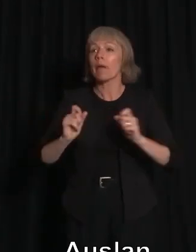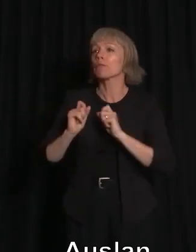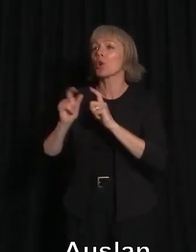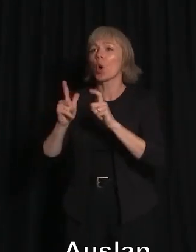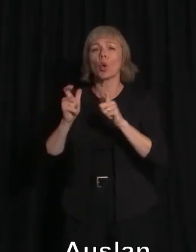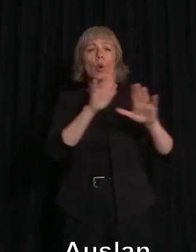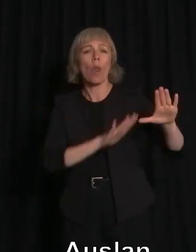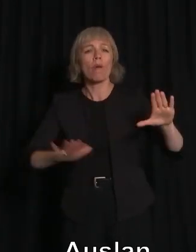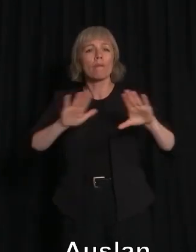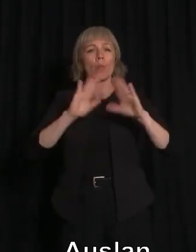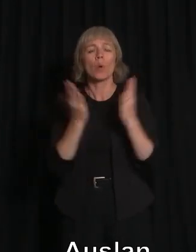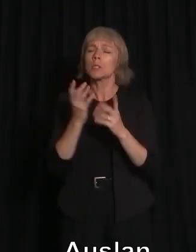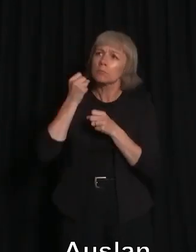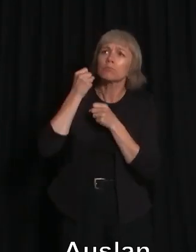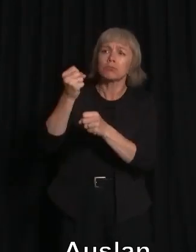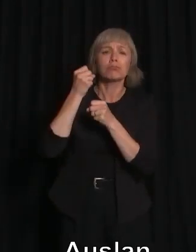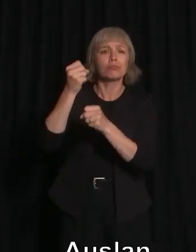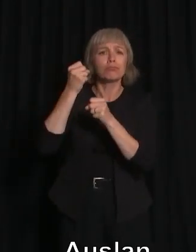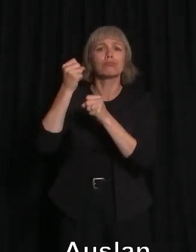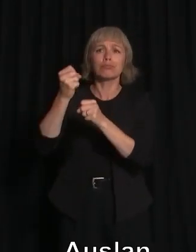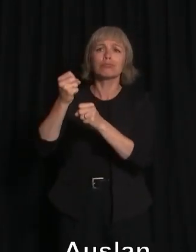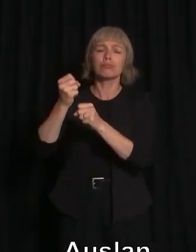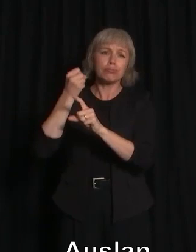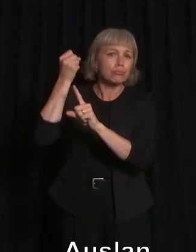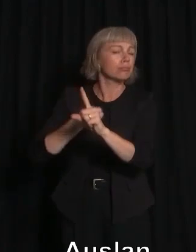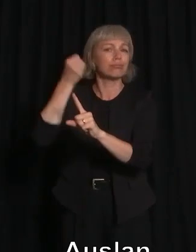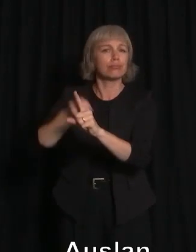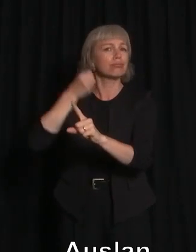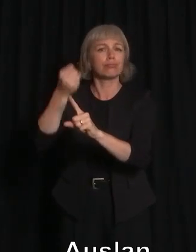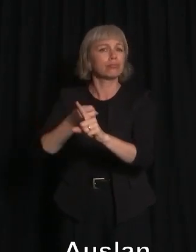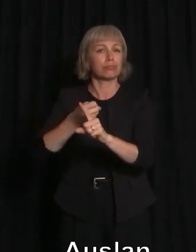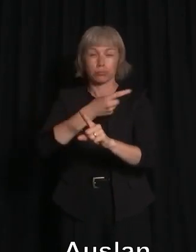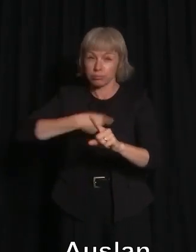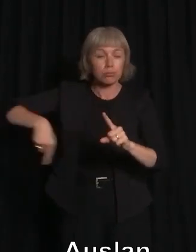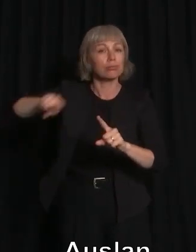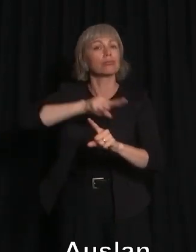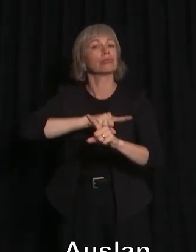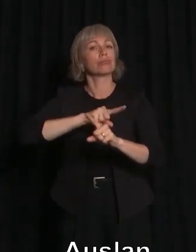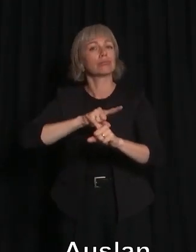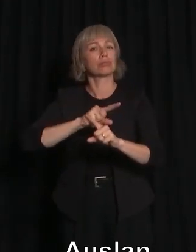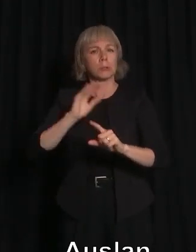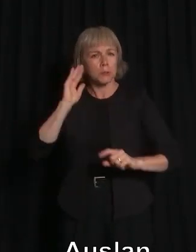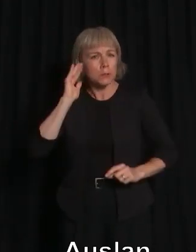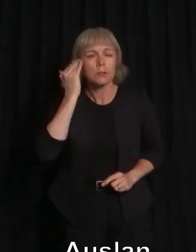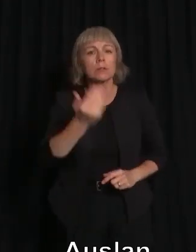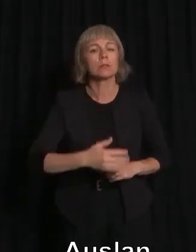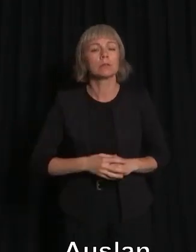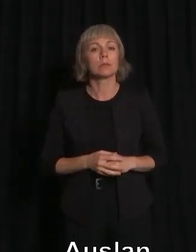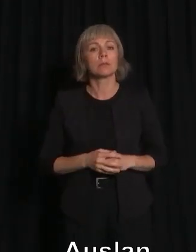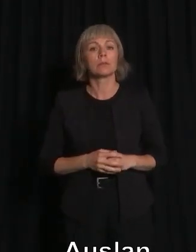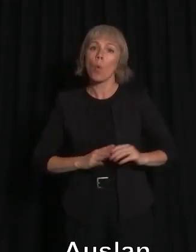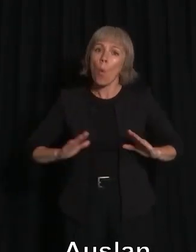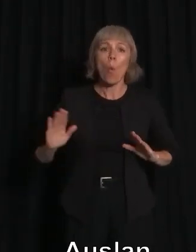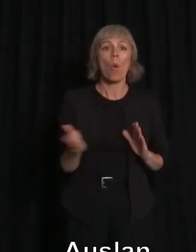your tenacity, your conviction, and your sagacity, all LGBT plus persons living under